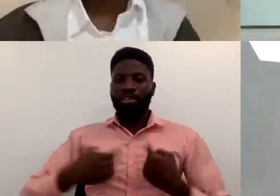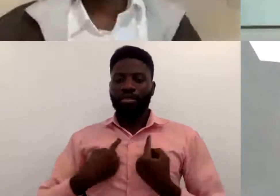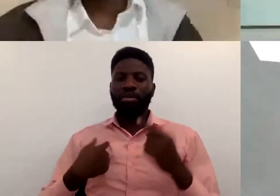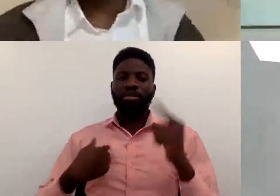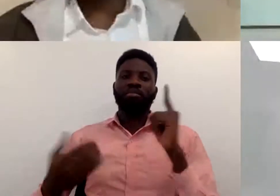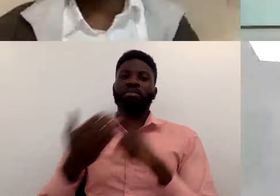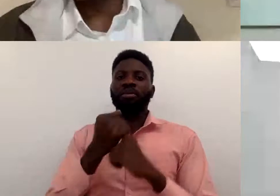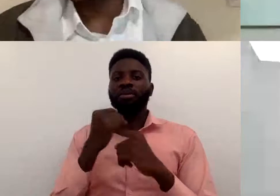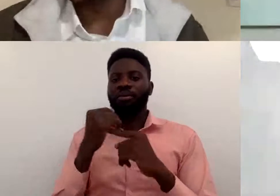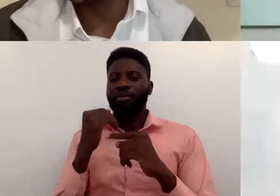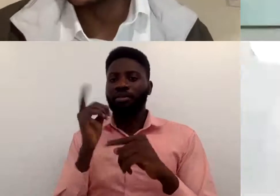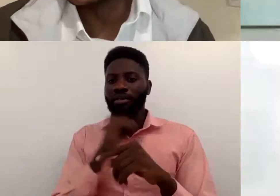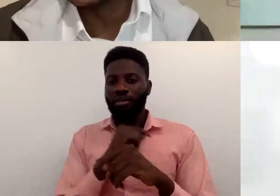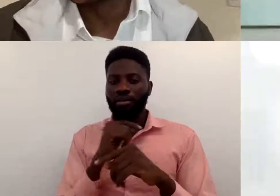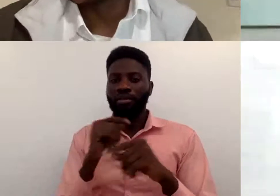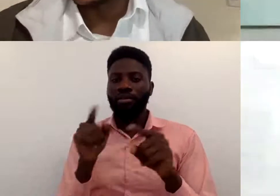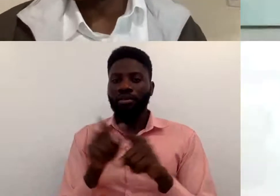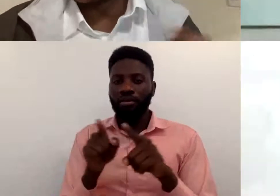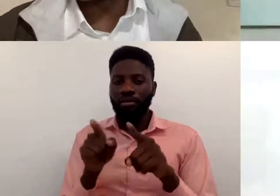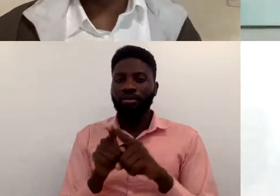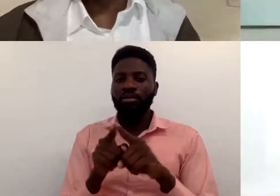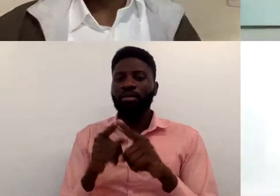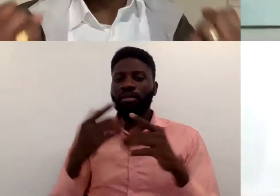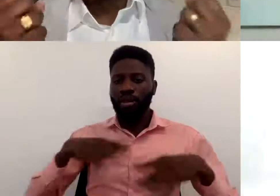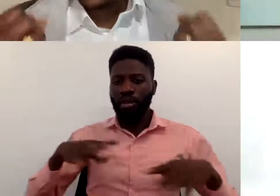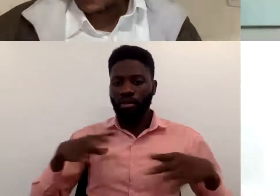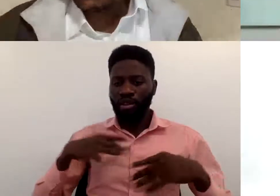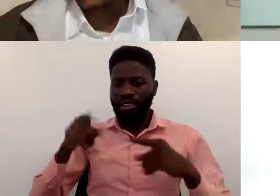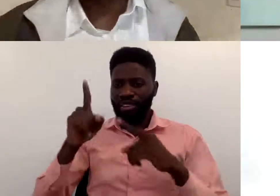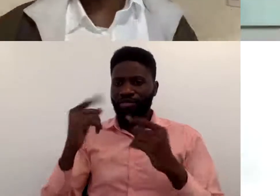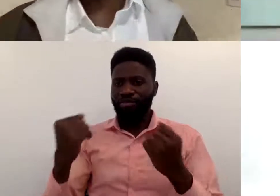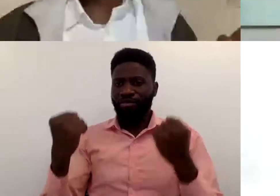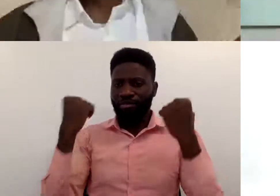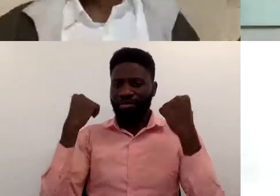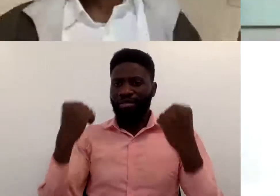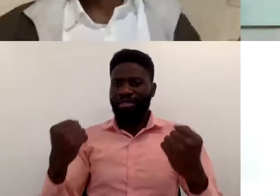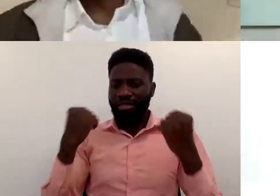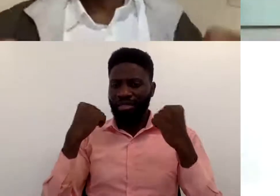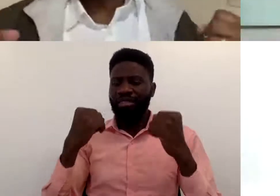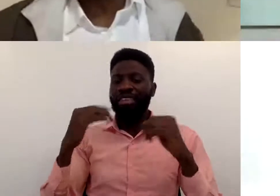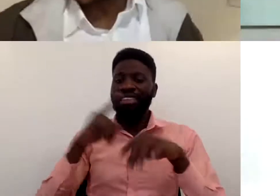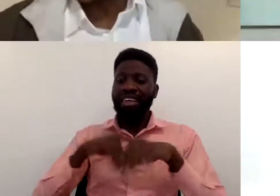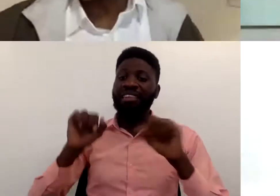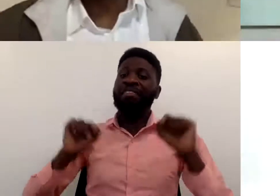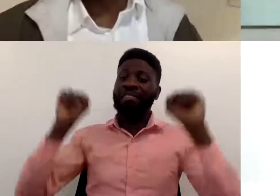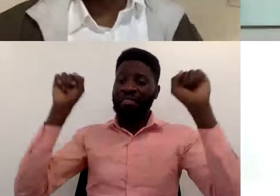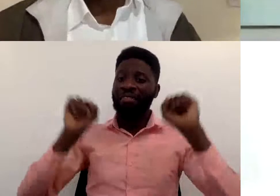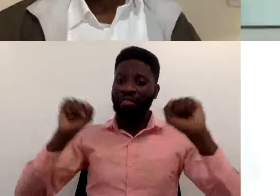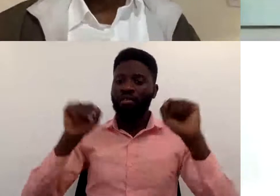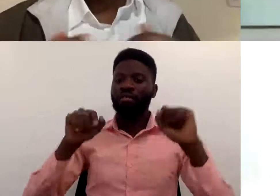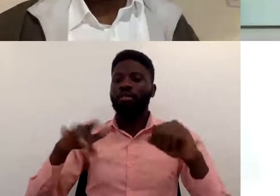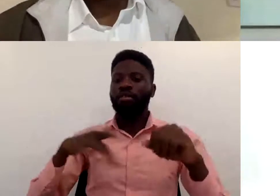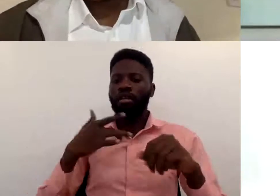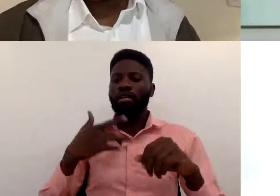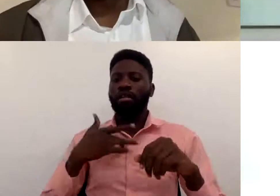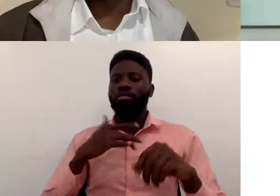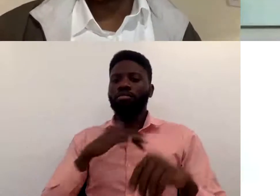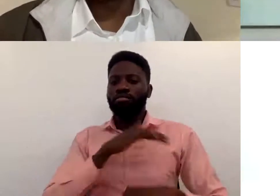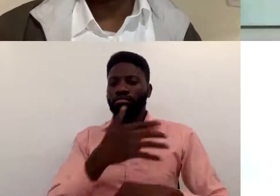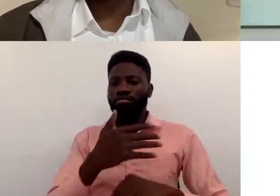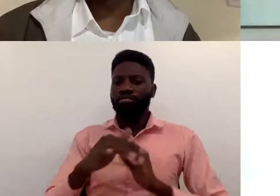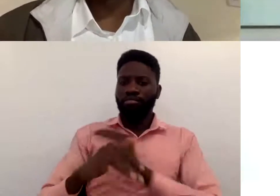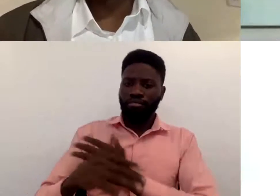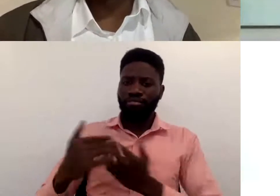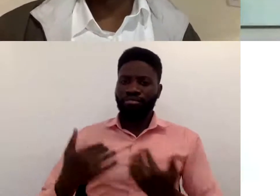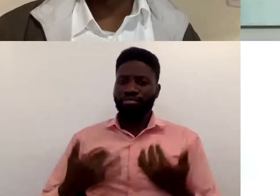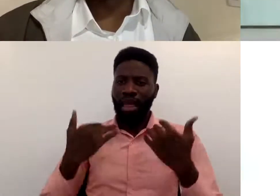like bodybuilders, for example. Yeah, it takes time to build that muscle, to get that physique. It takes time,